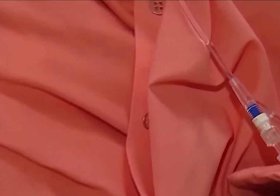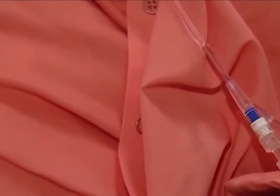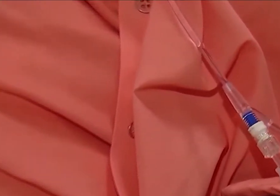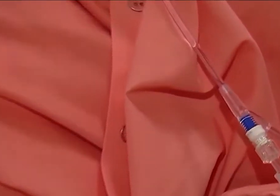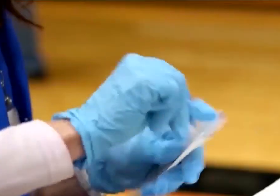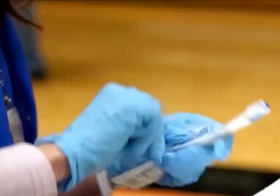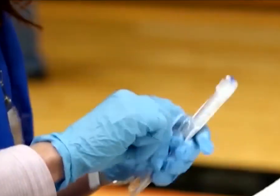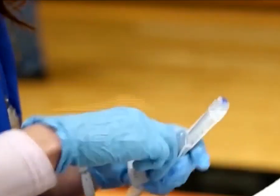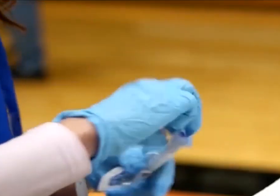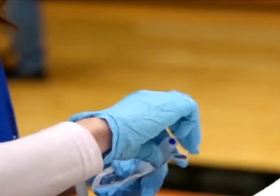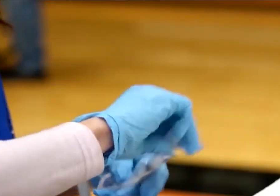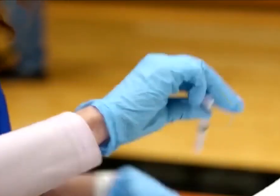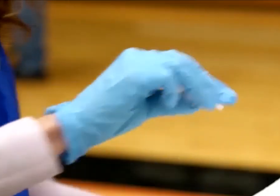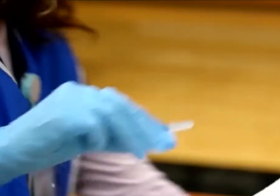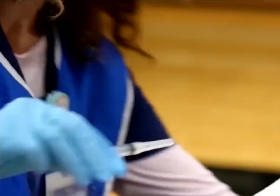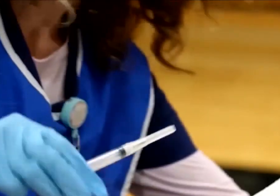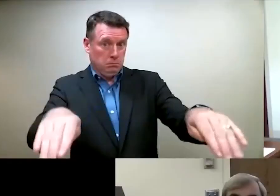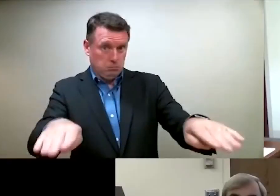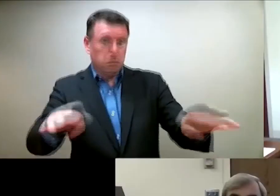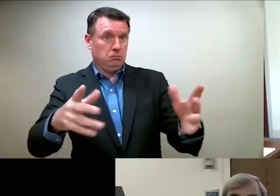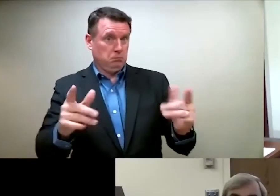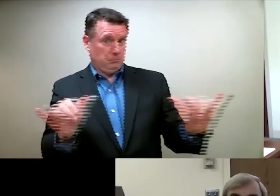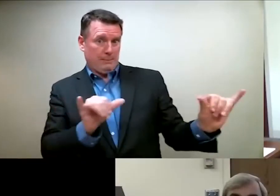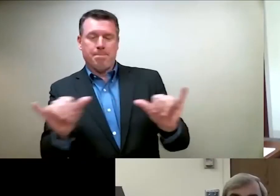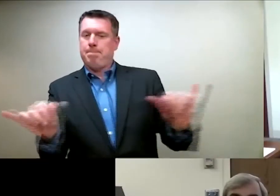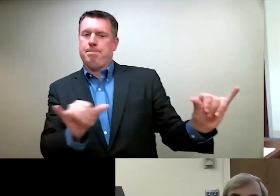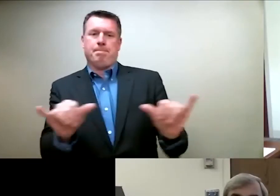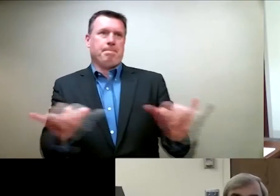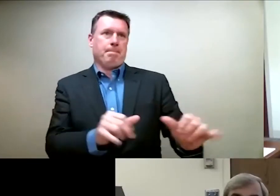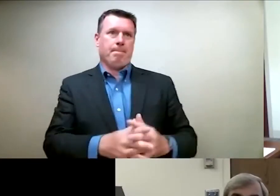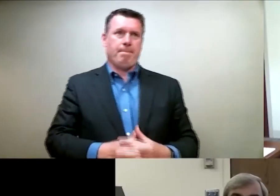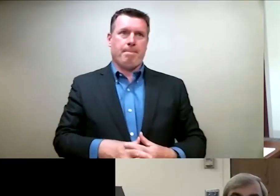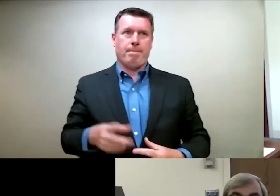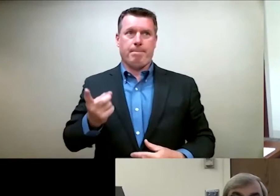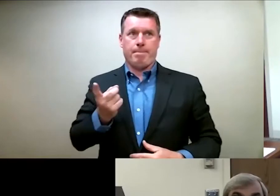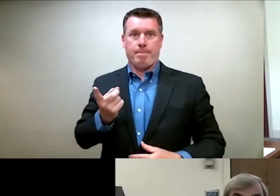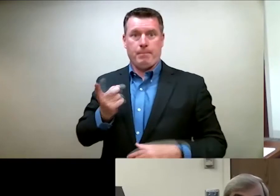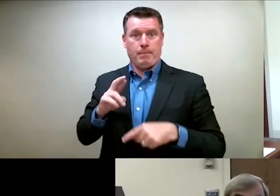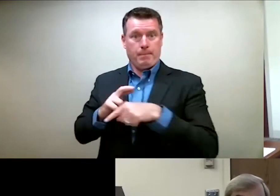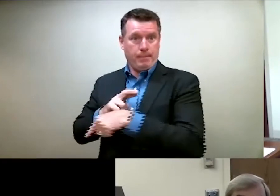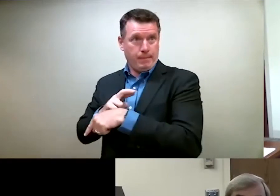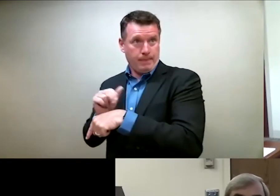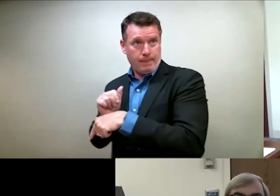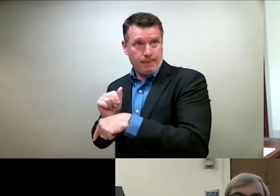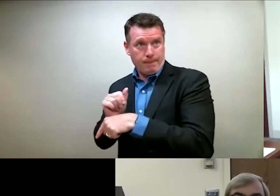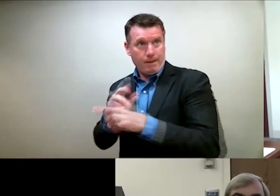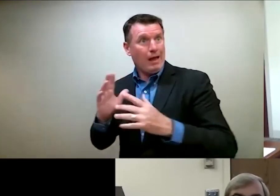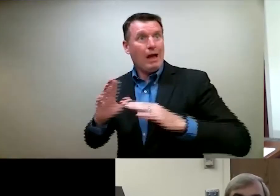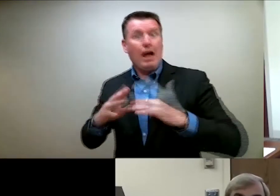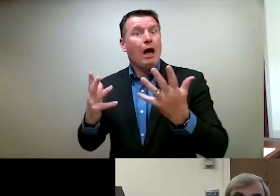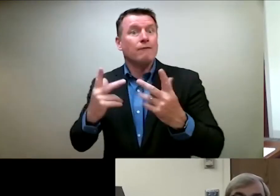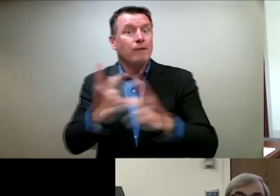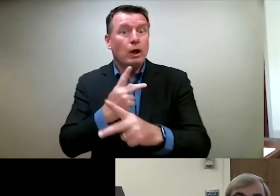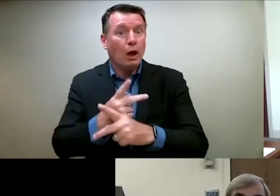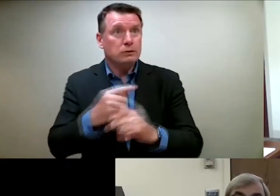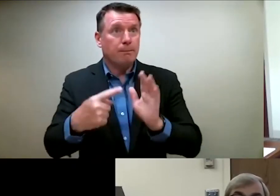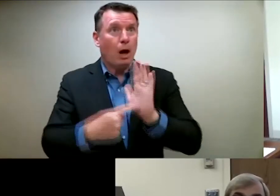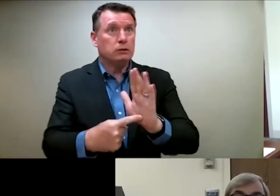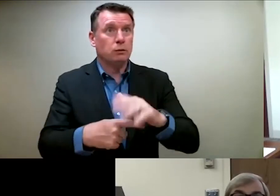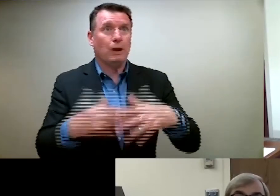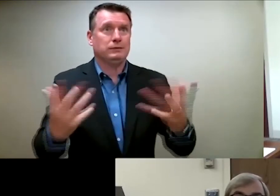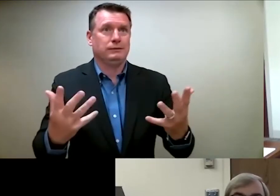modeling assumes the same rate of vaccination. And if we as a community could pick up the